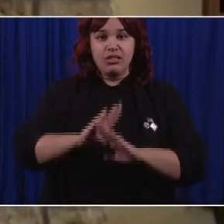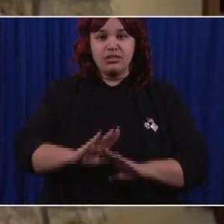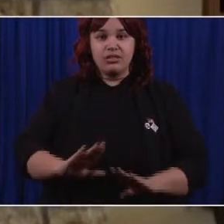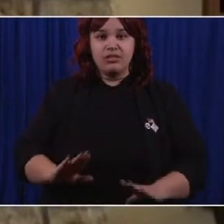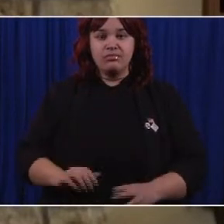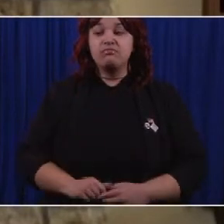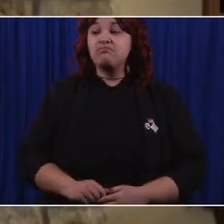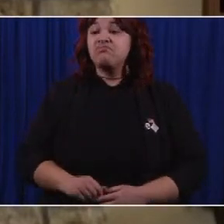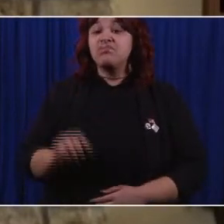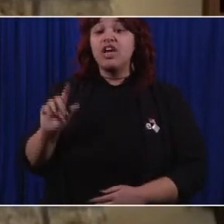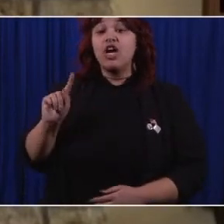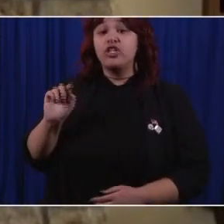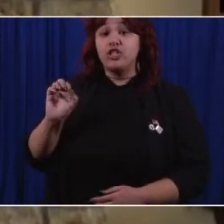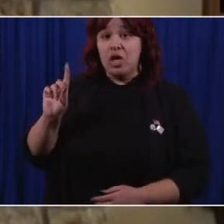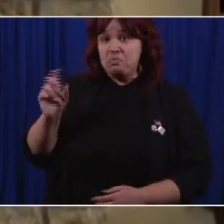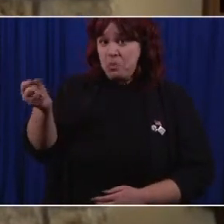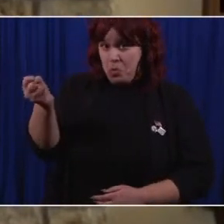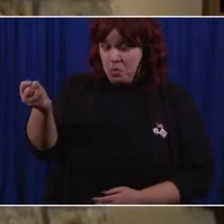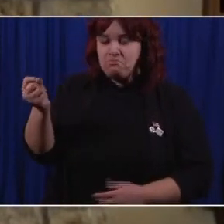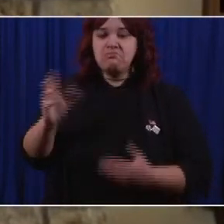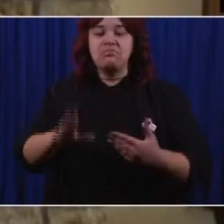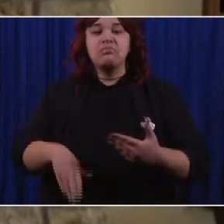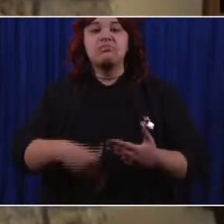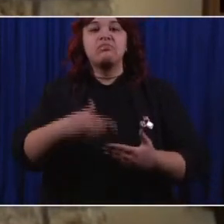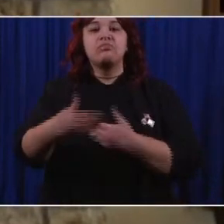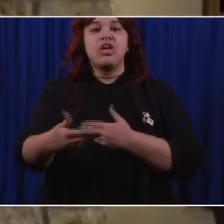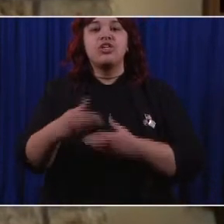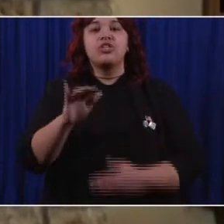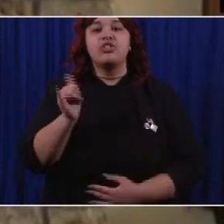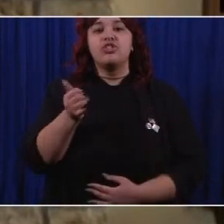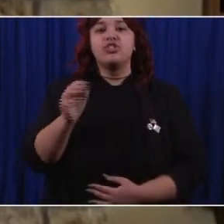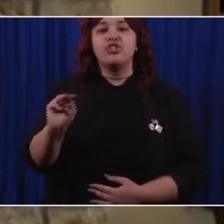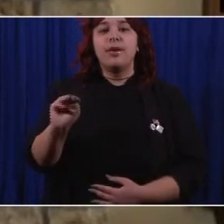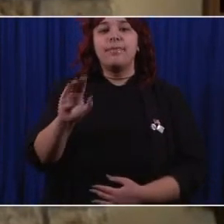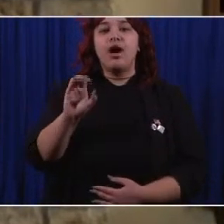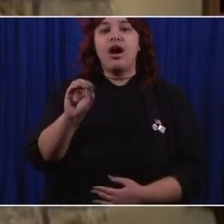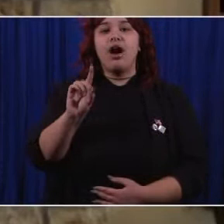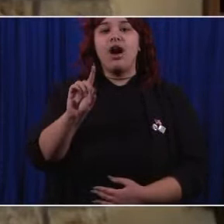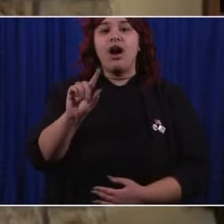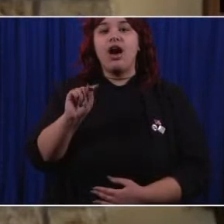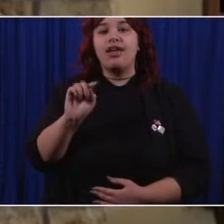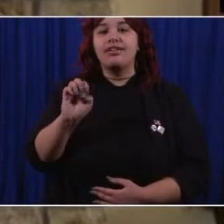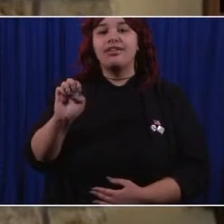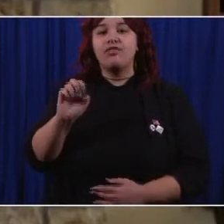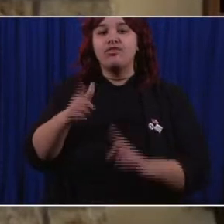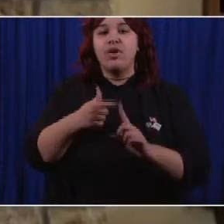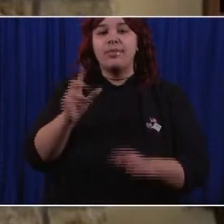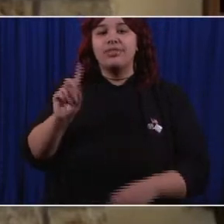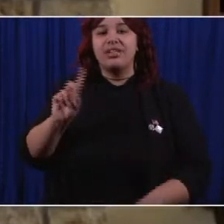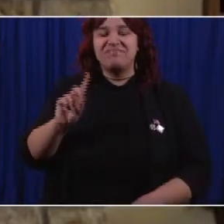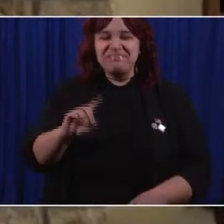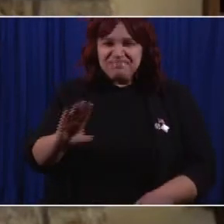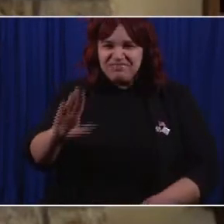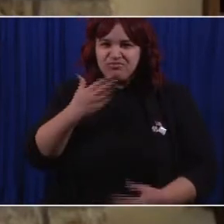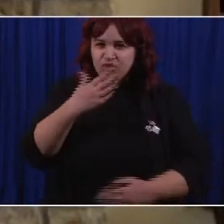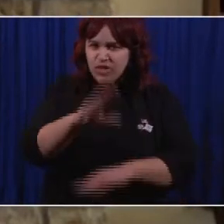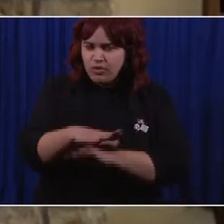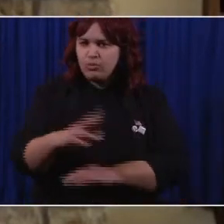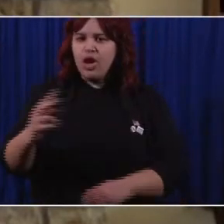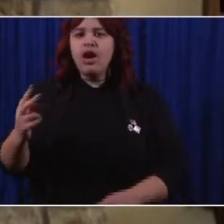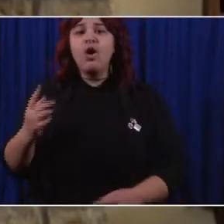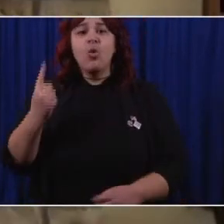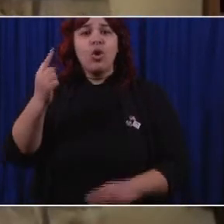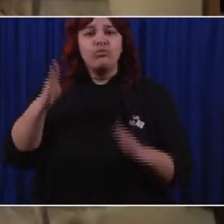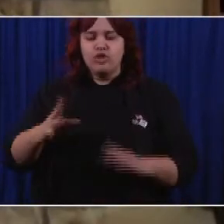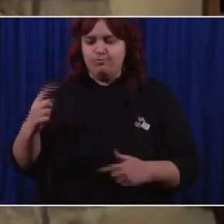We'll skip Todd. We'll go to Jim Oddie from WHIO in Dayton. Hey, Governor, Jim. good afternoon. This question comes to us from a viewer who is very concerned